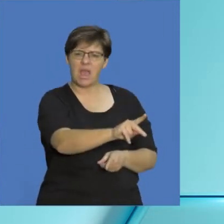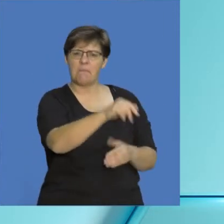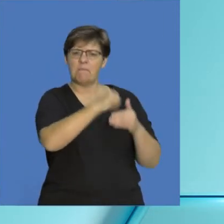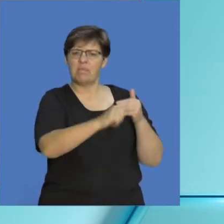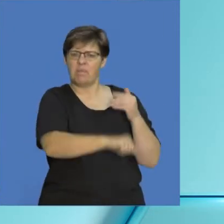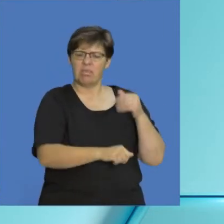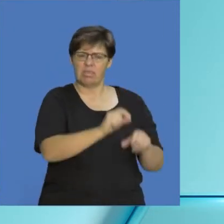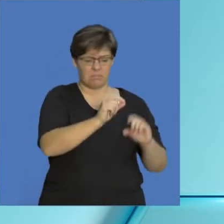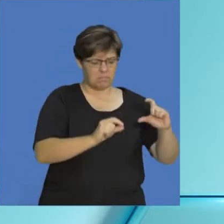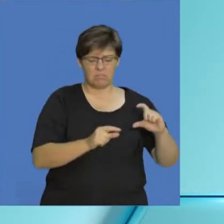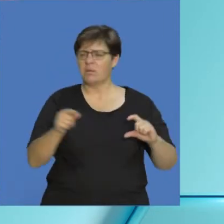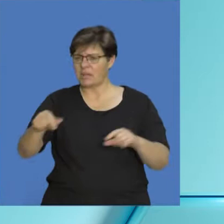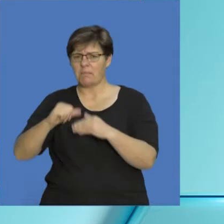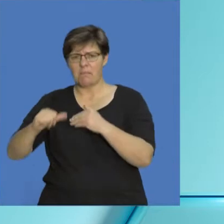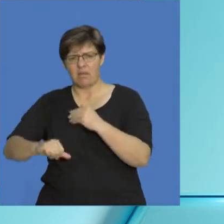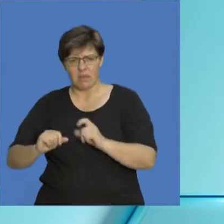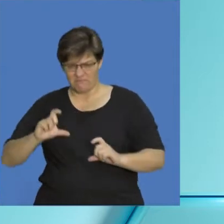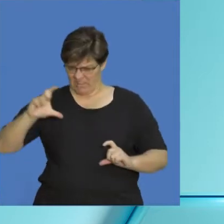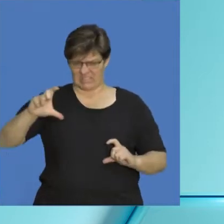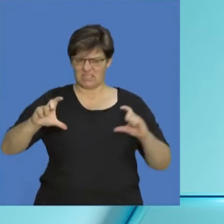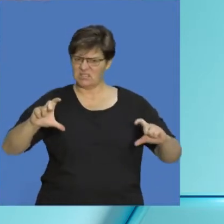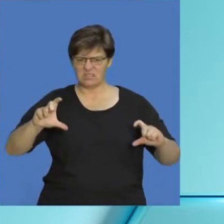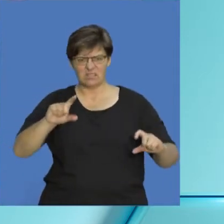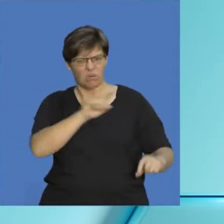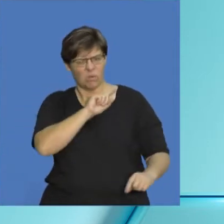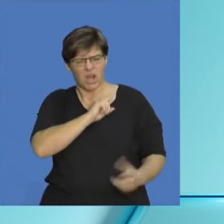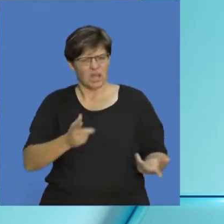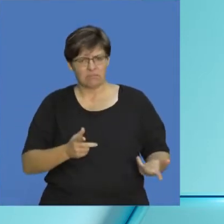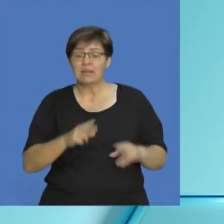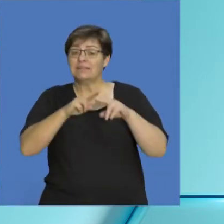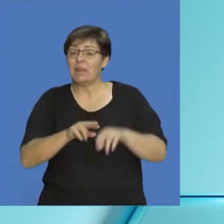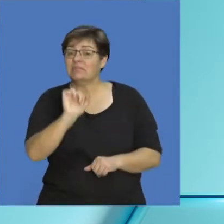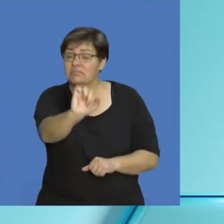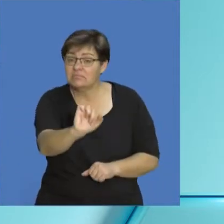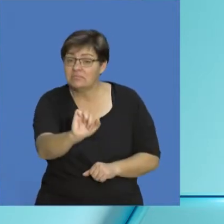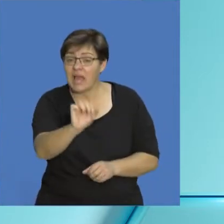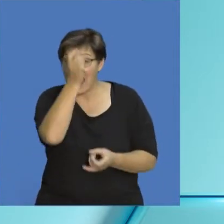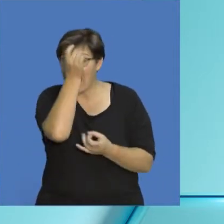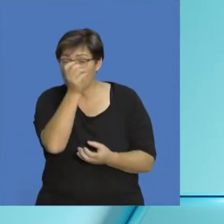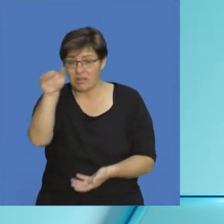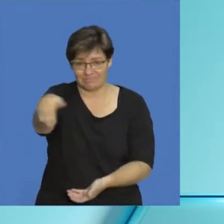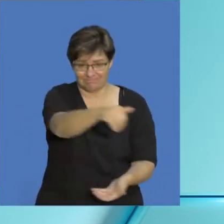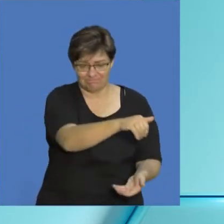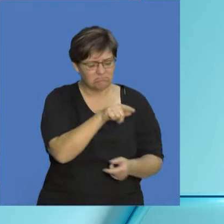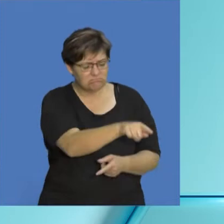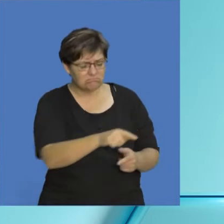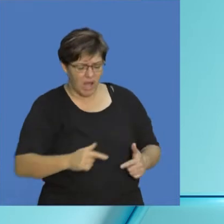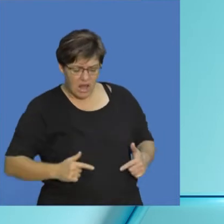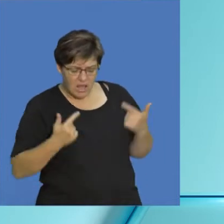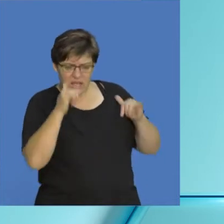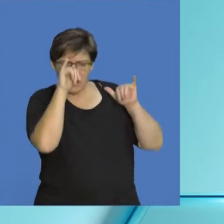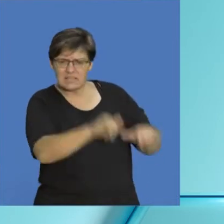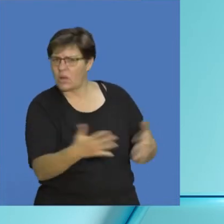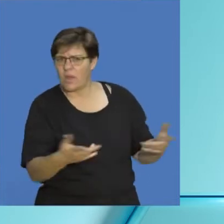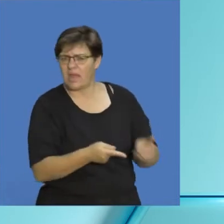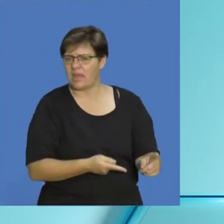data. They'll ask you as an insurance company, where do you live? And in that